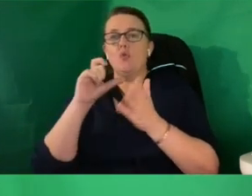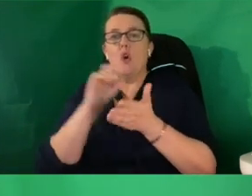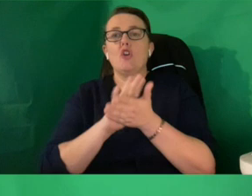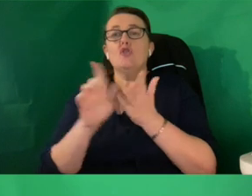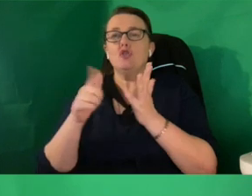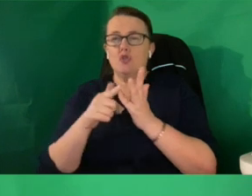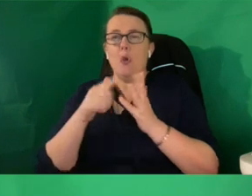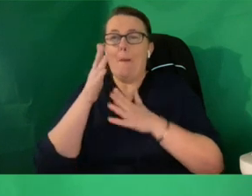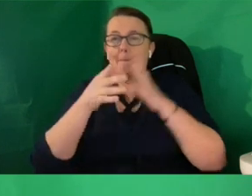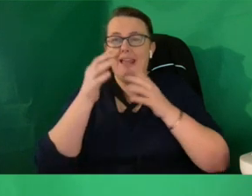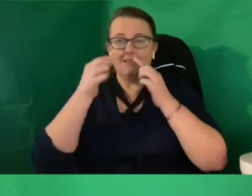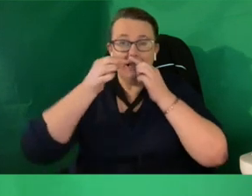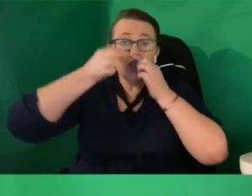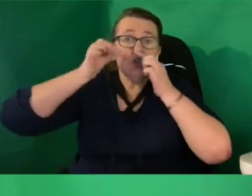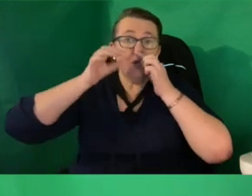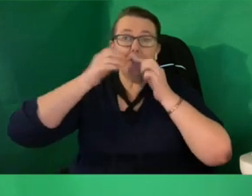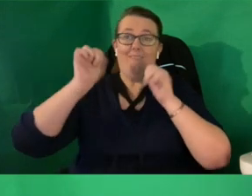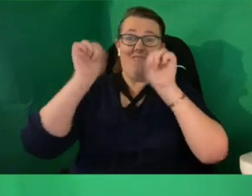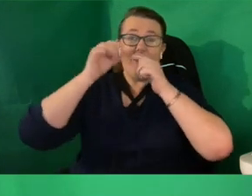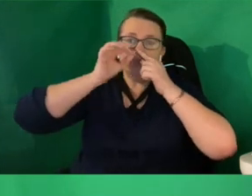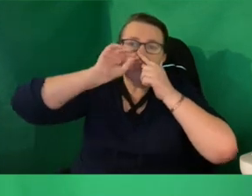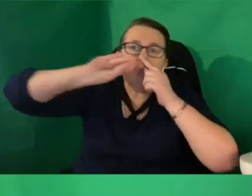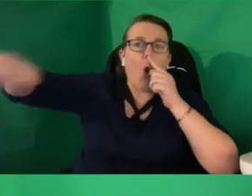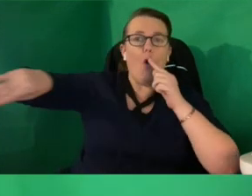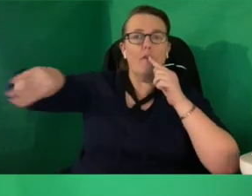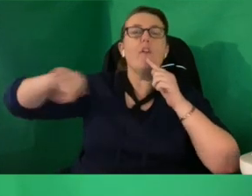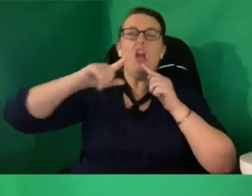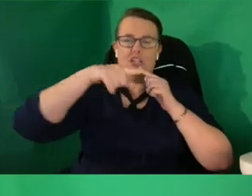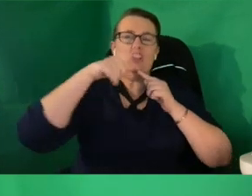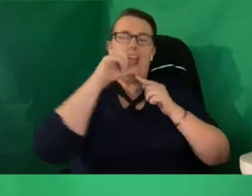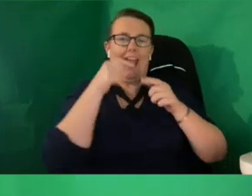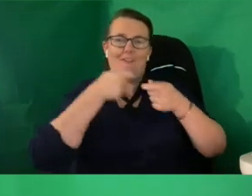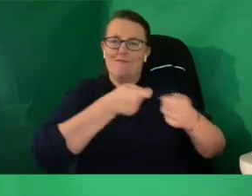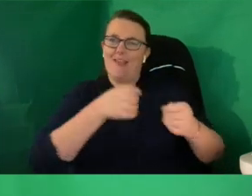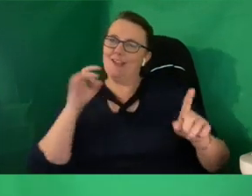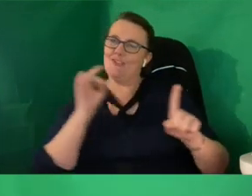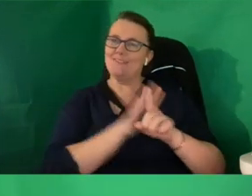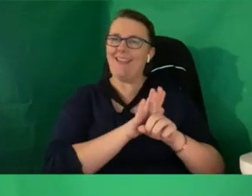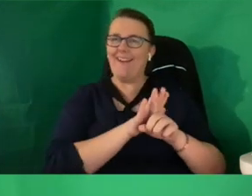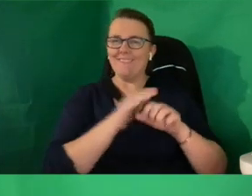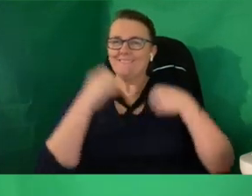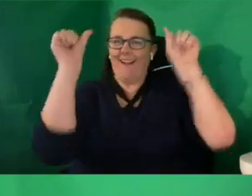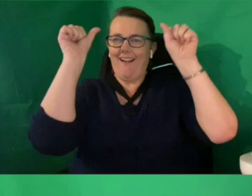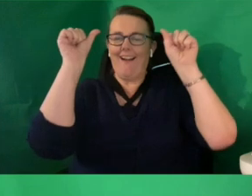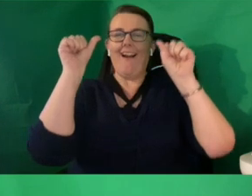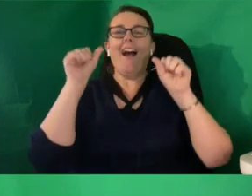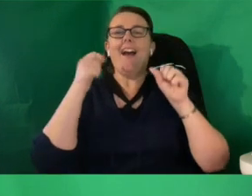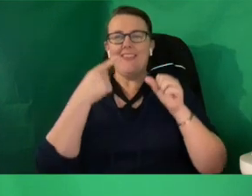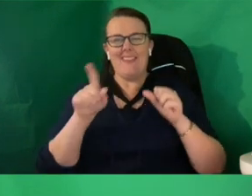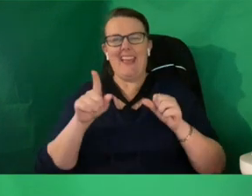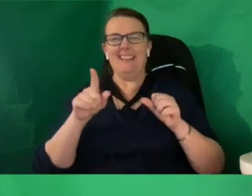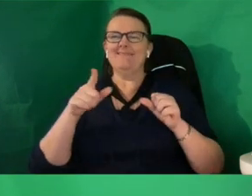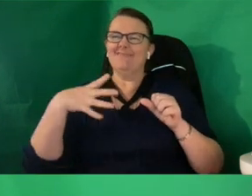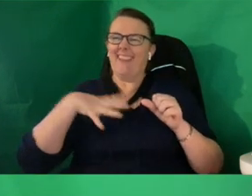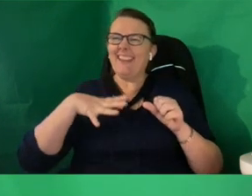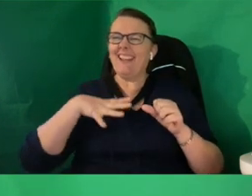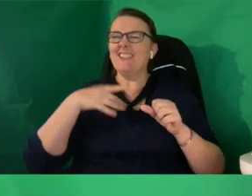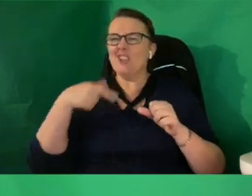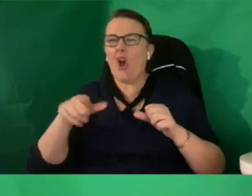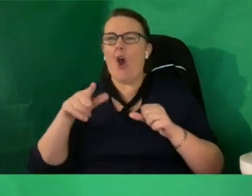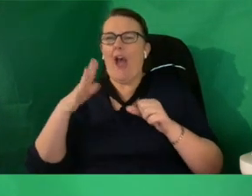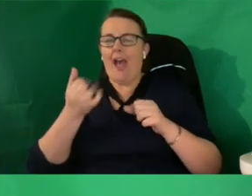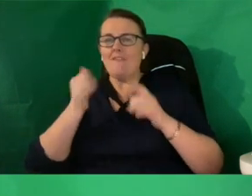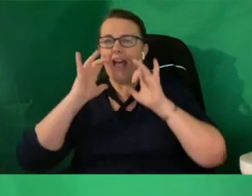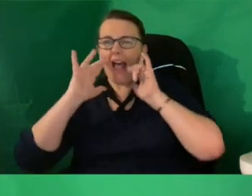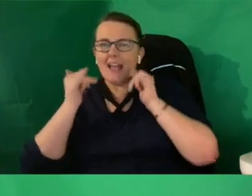that submucous cleft palate, the cleft palate specialists assessed her and said that they didn't feel like a